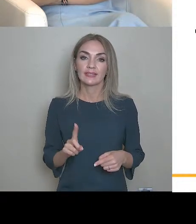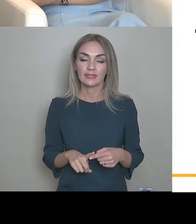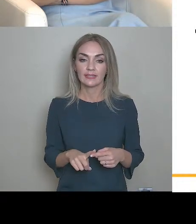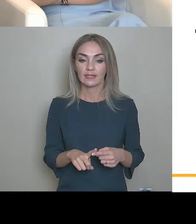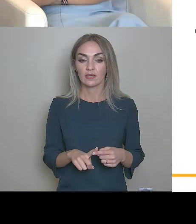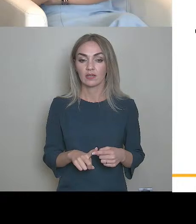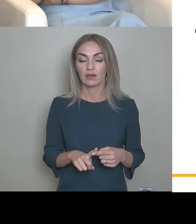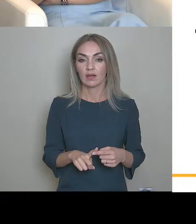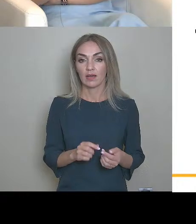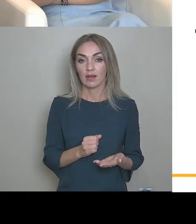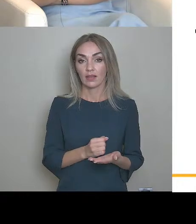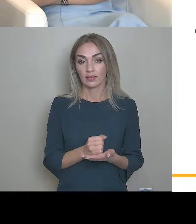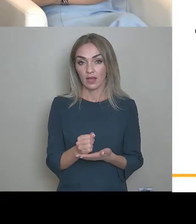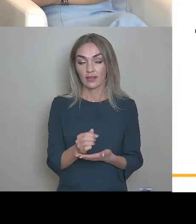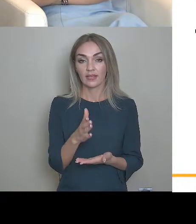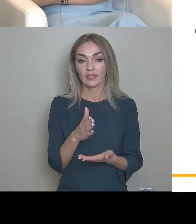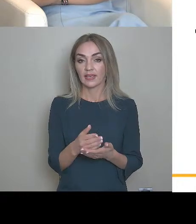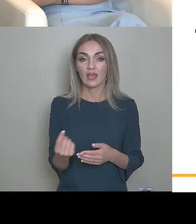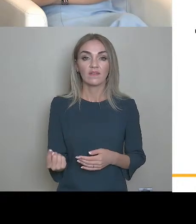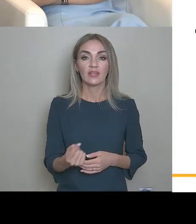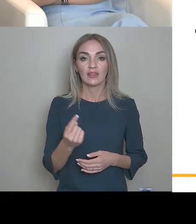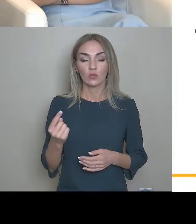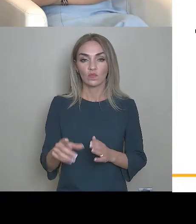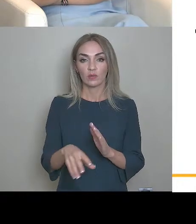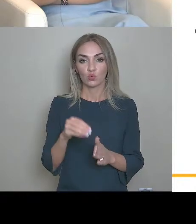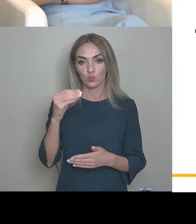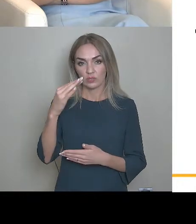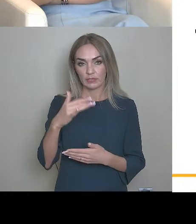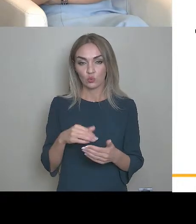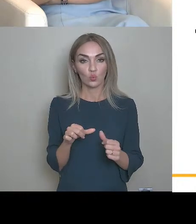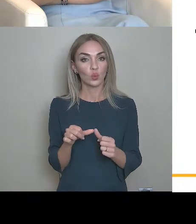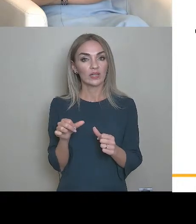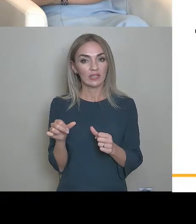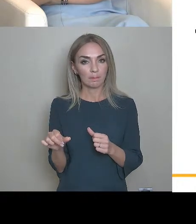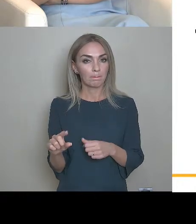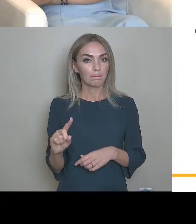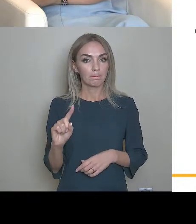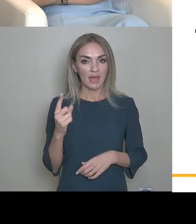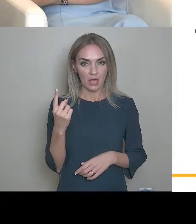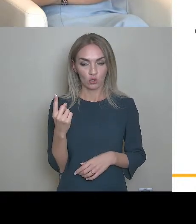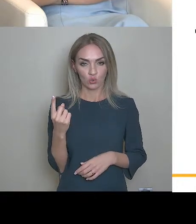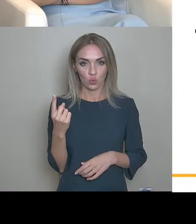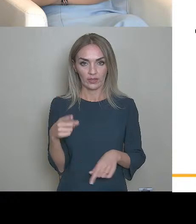And these candidates which are part of that single